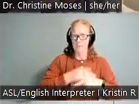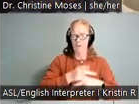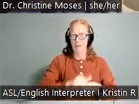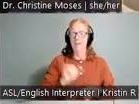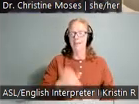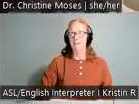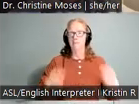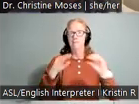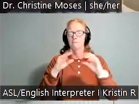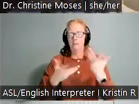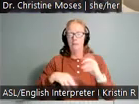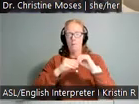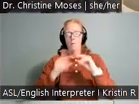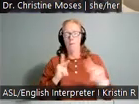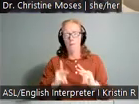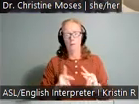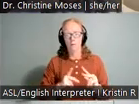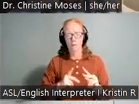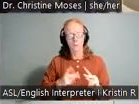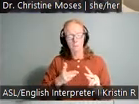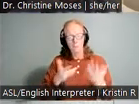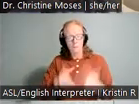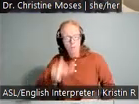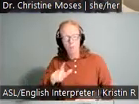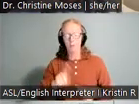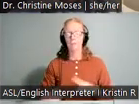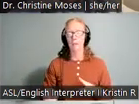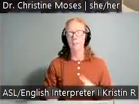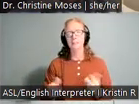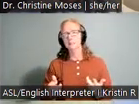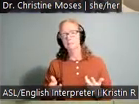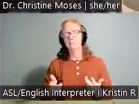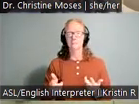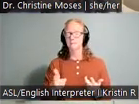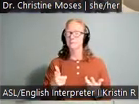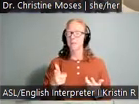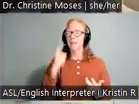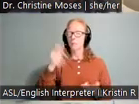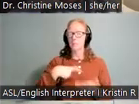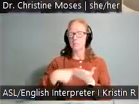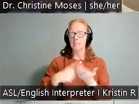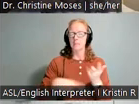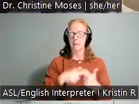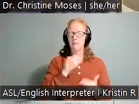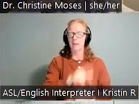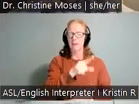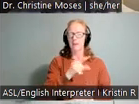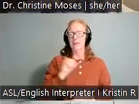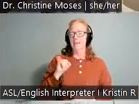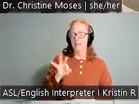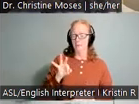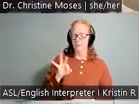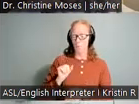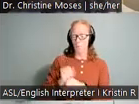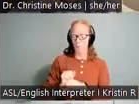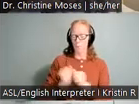more, which I'm not saying we shouldn't, but we might want to just have more discussion around maybe whether they should be working